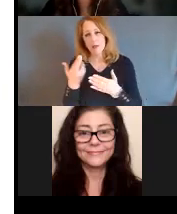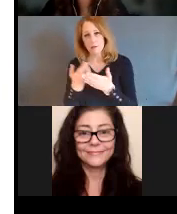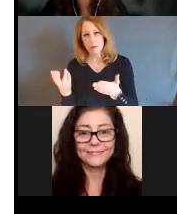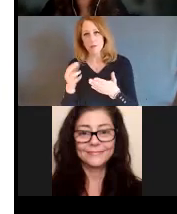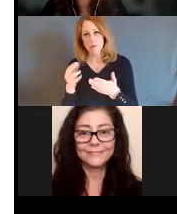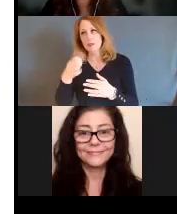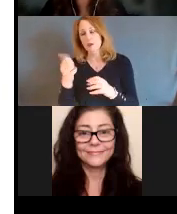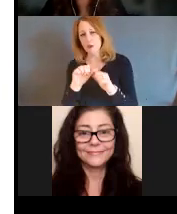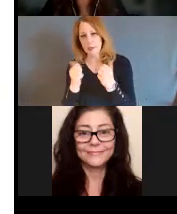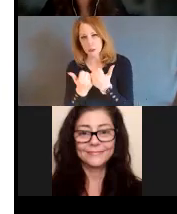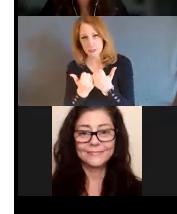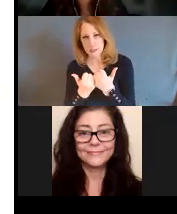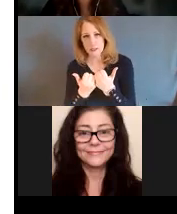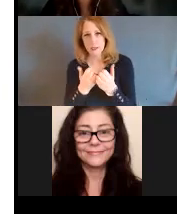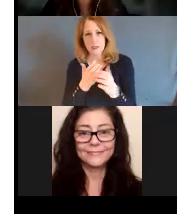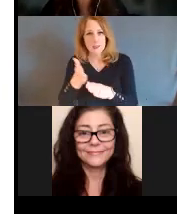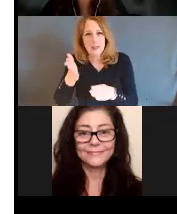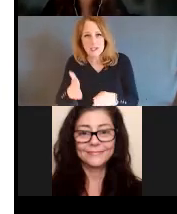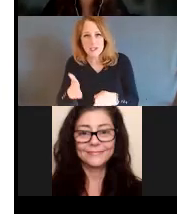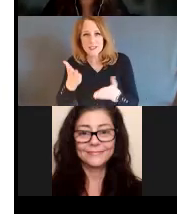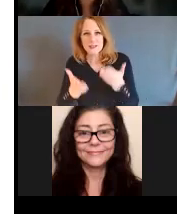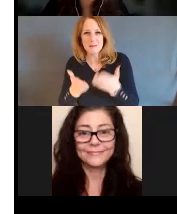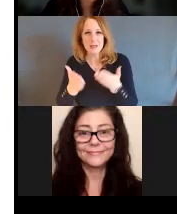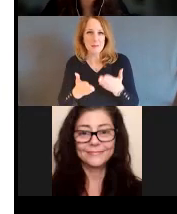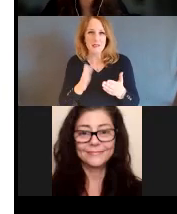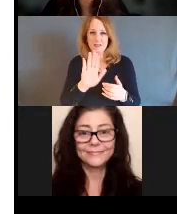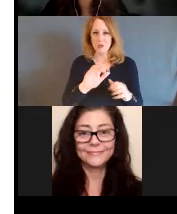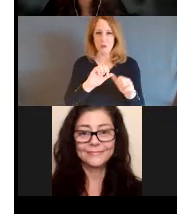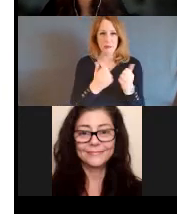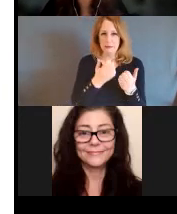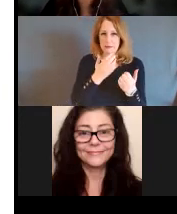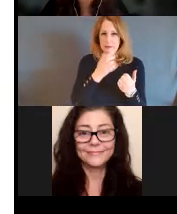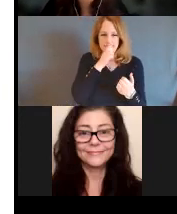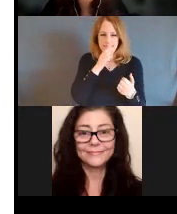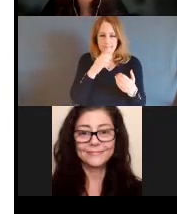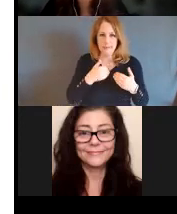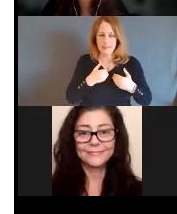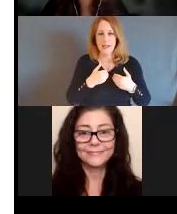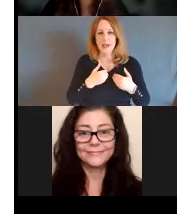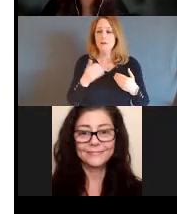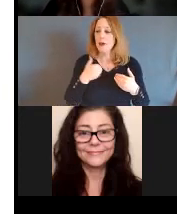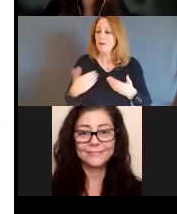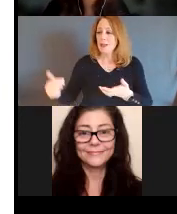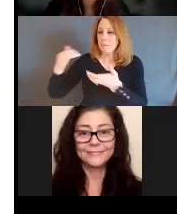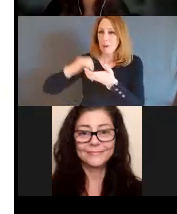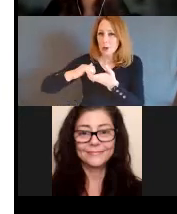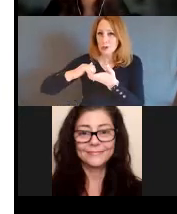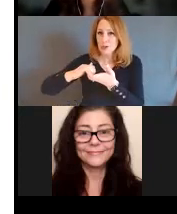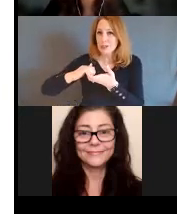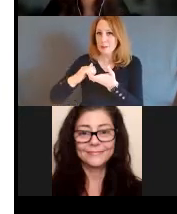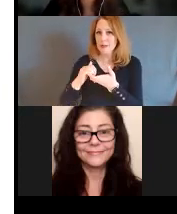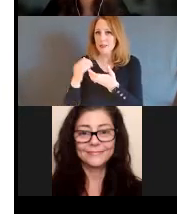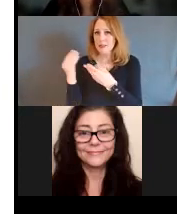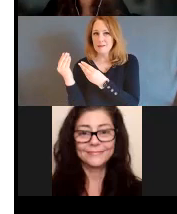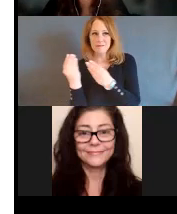that may be specialists in something that you aren't. So having those partnerships with those agencies, having those connections with them, and then sharing those resources